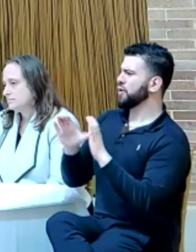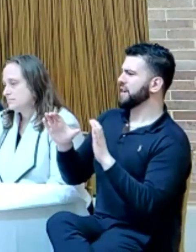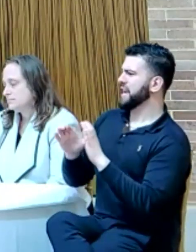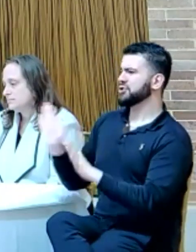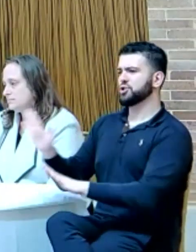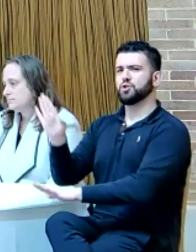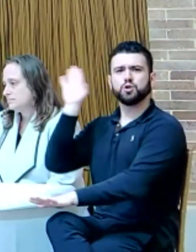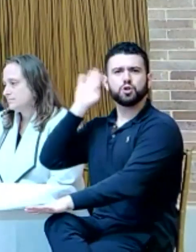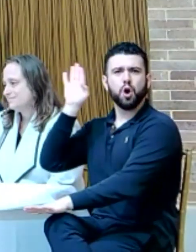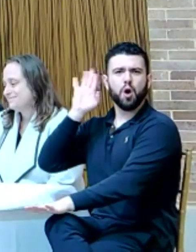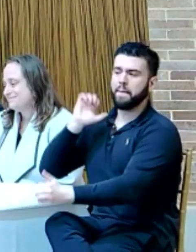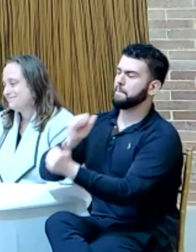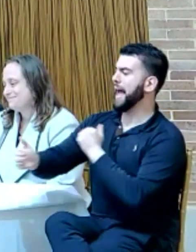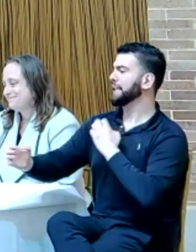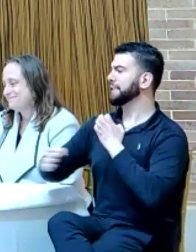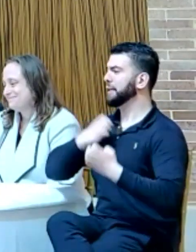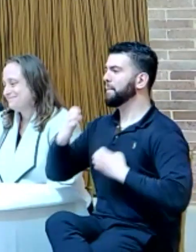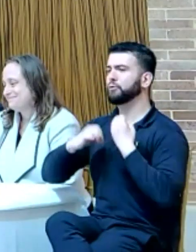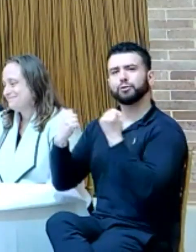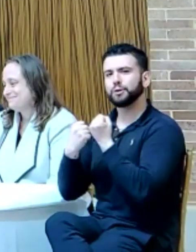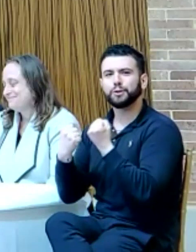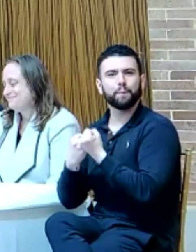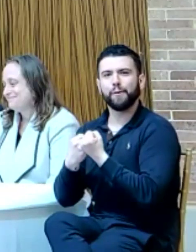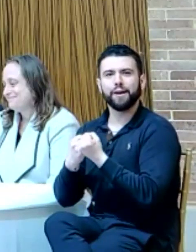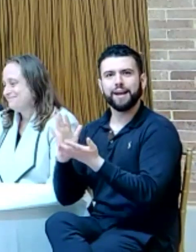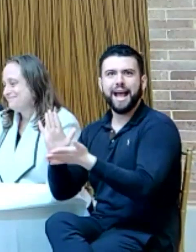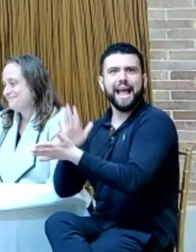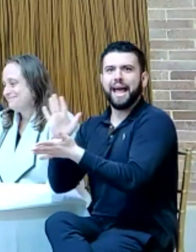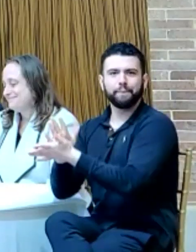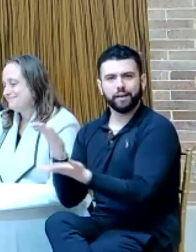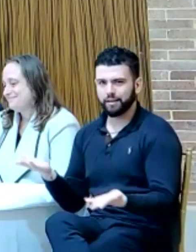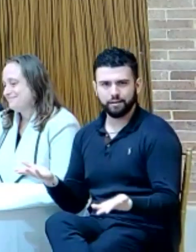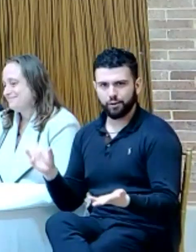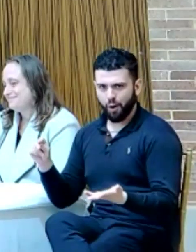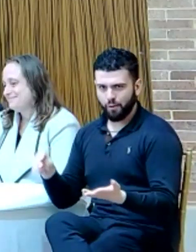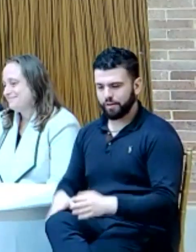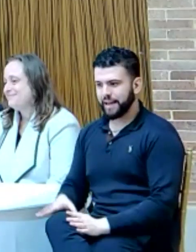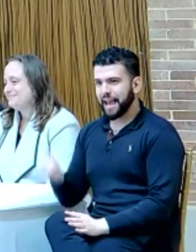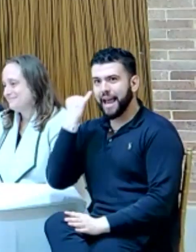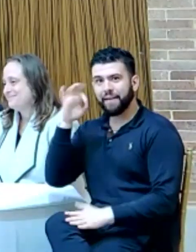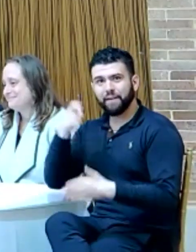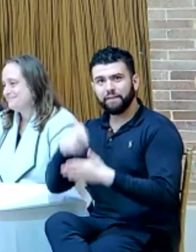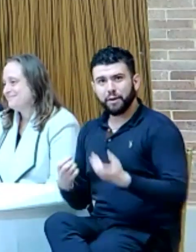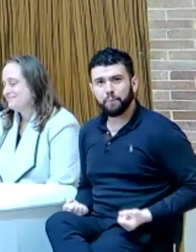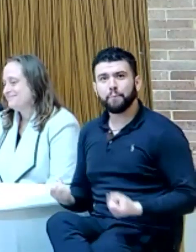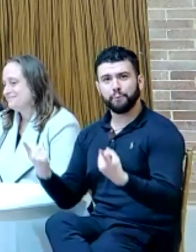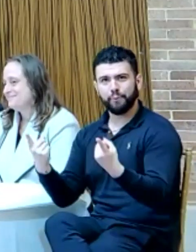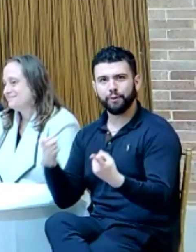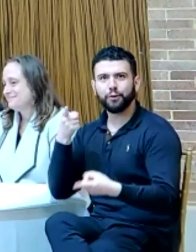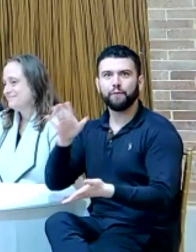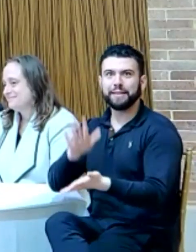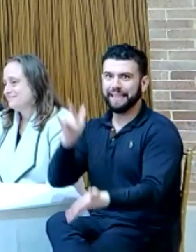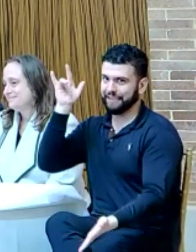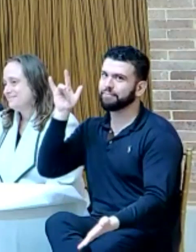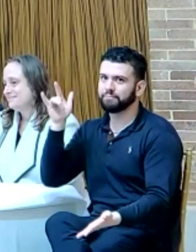passed the emotional support you know animal Academy and if you've paid a fee for that you've been taken okay so